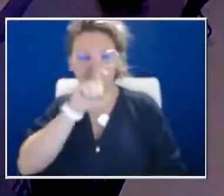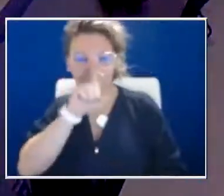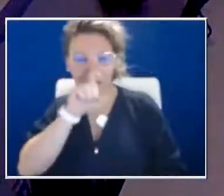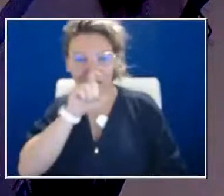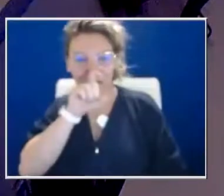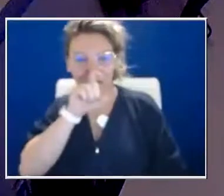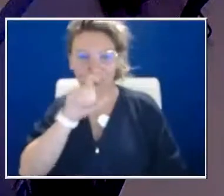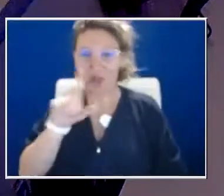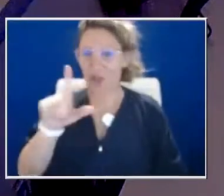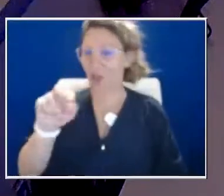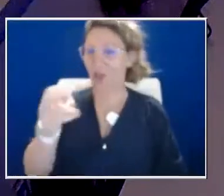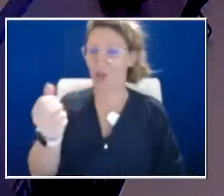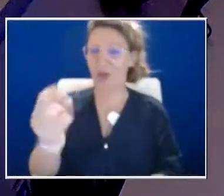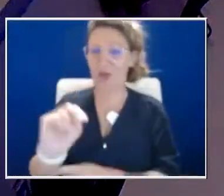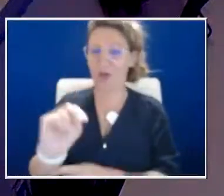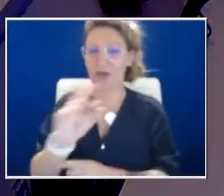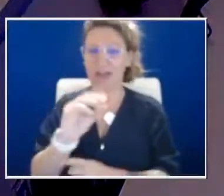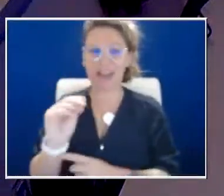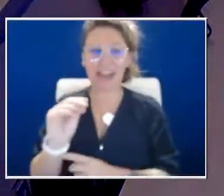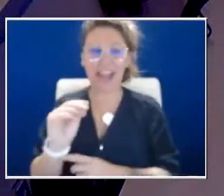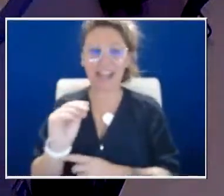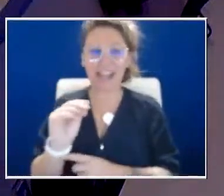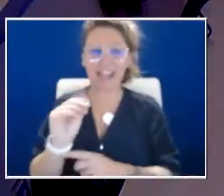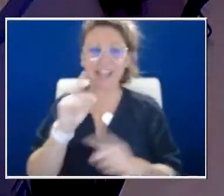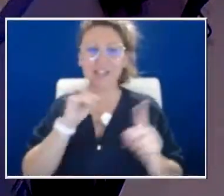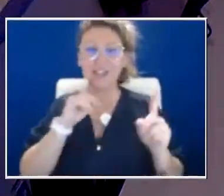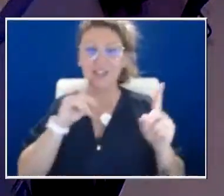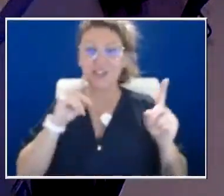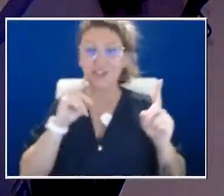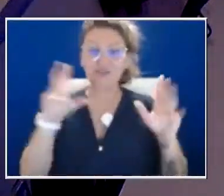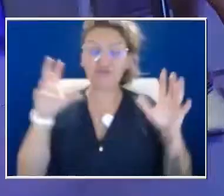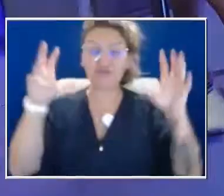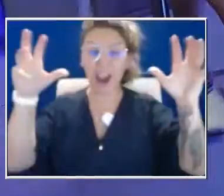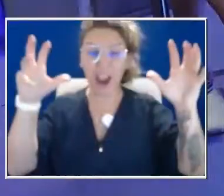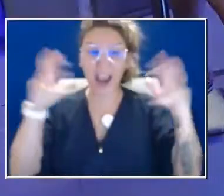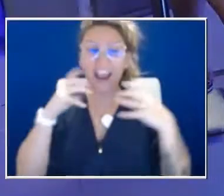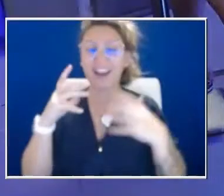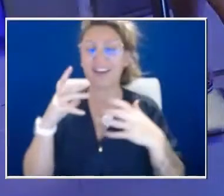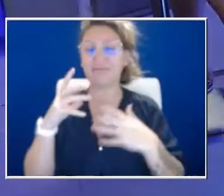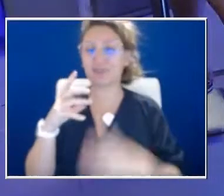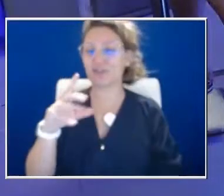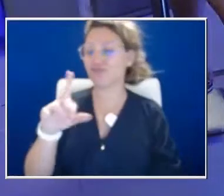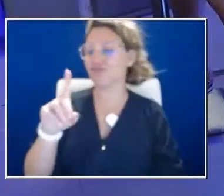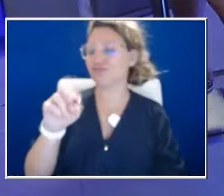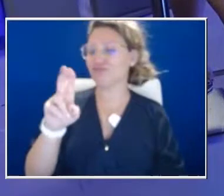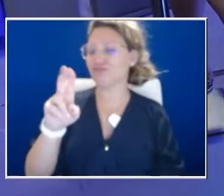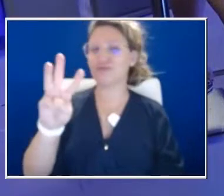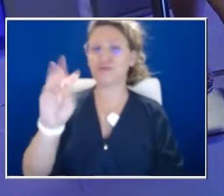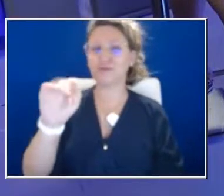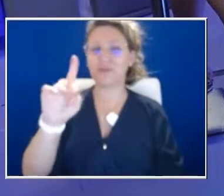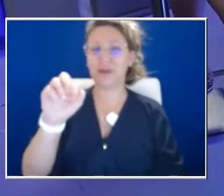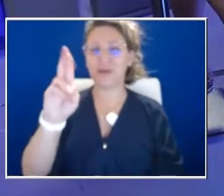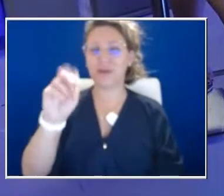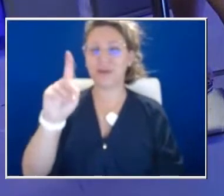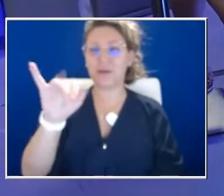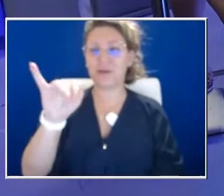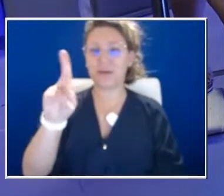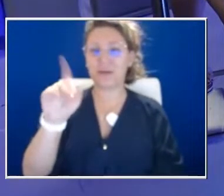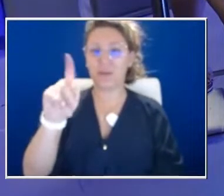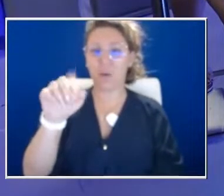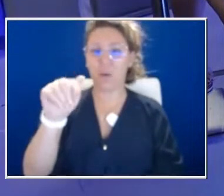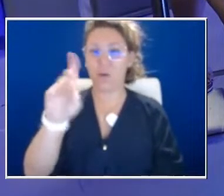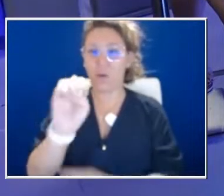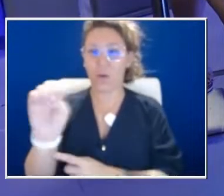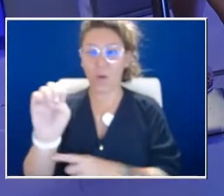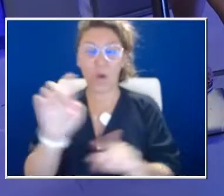Logan. And then we have Scream, Drew Barrymore. Okay, everybody's in place today. Also in place here at the desk with us, again, Dr.